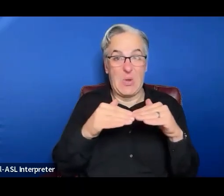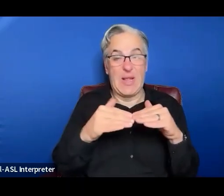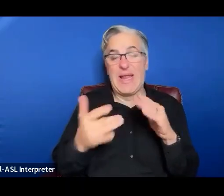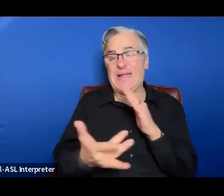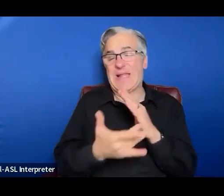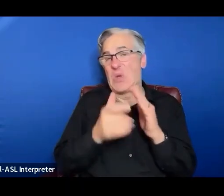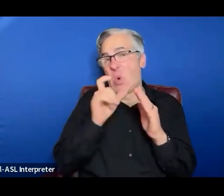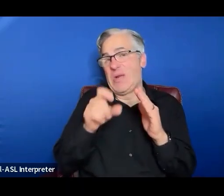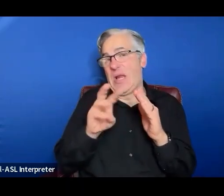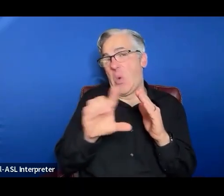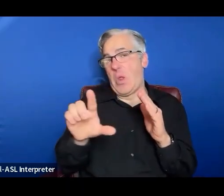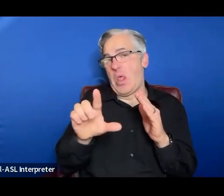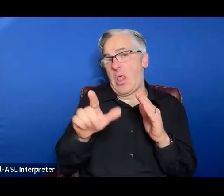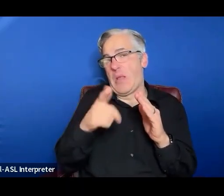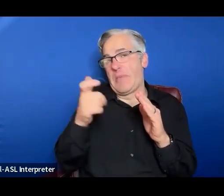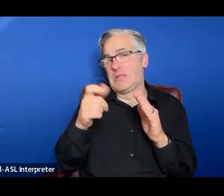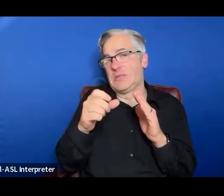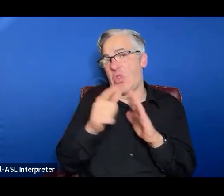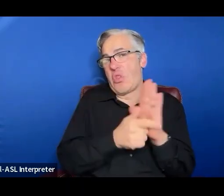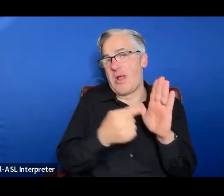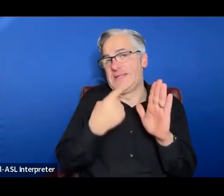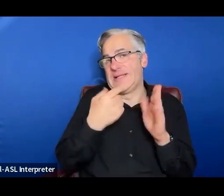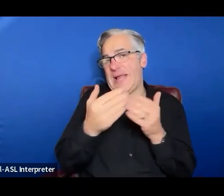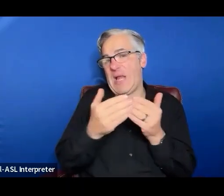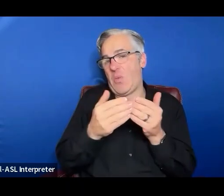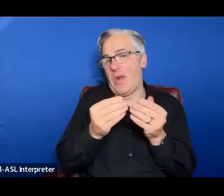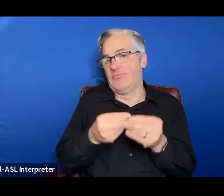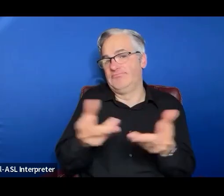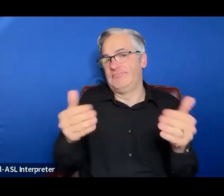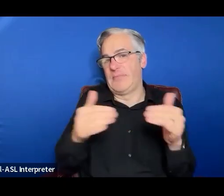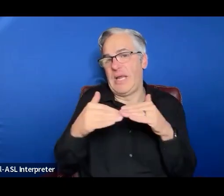technically don't need a will because the statute says that anyway.